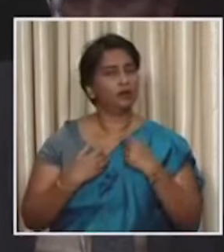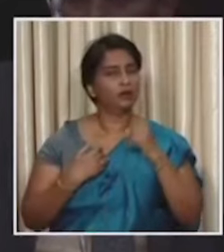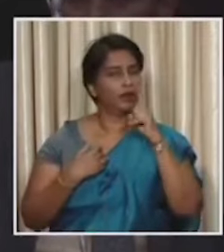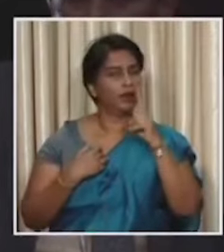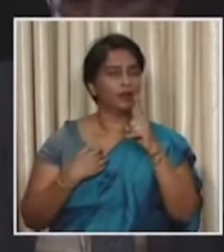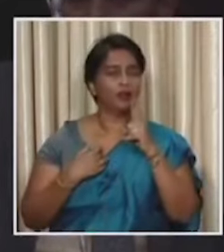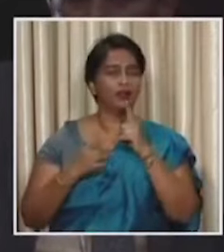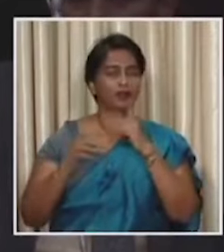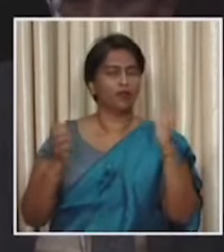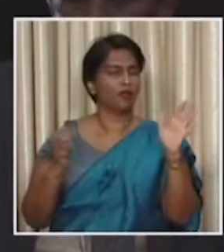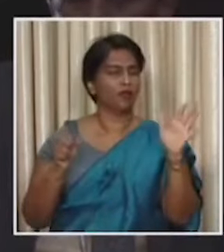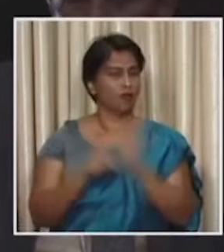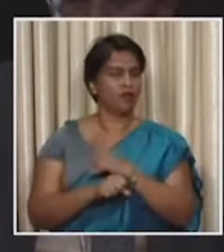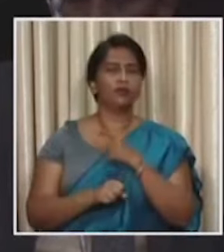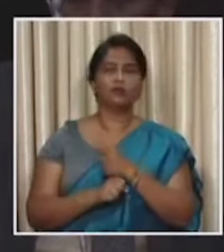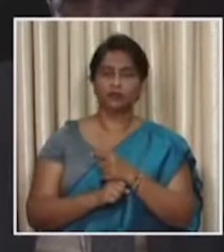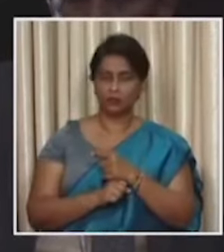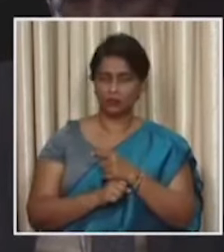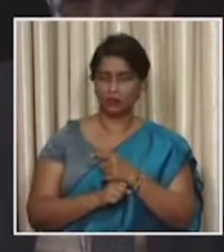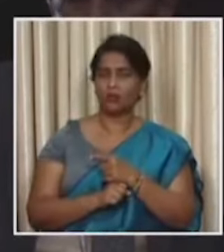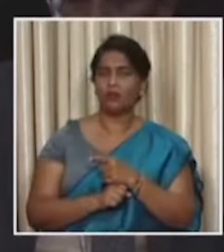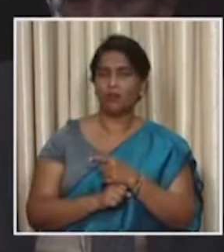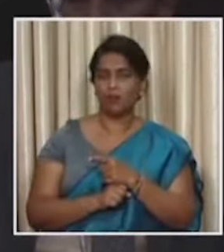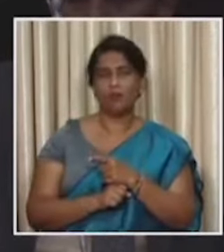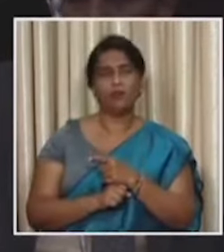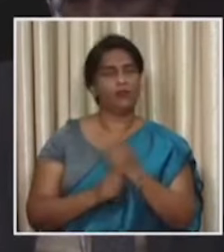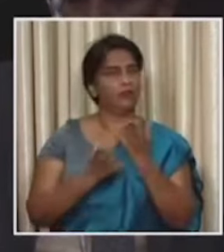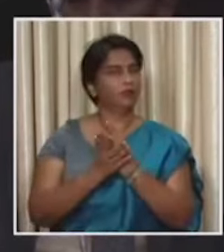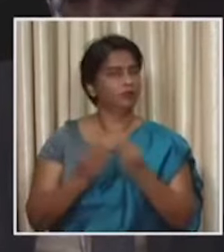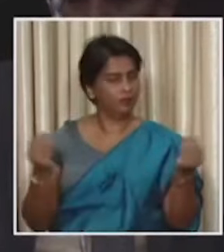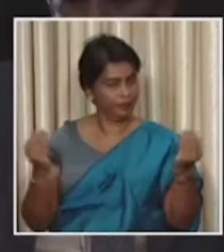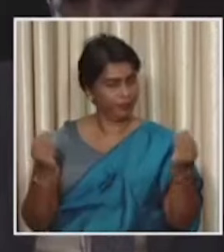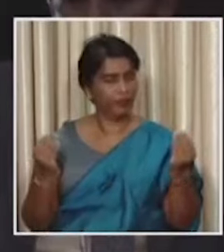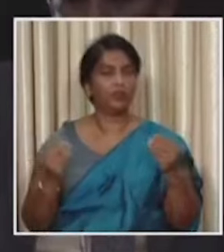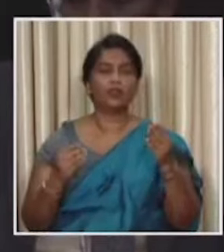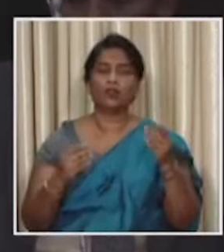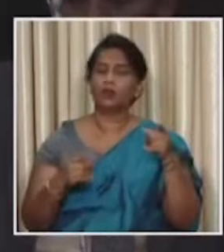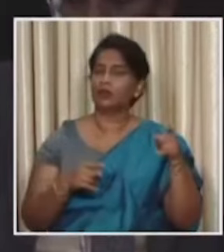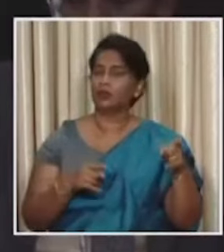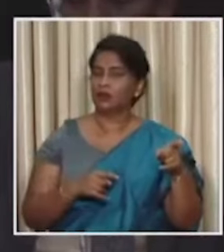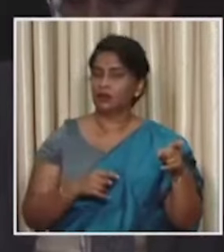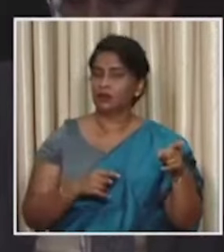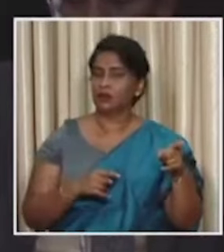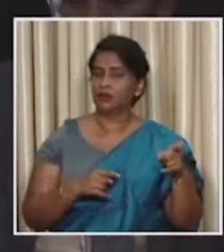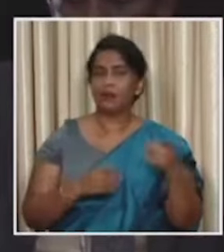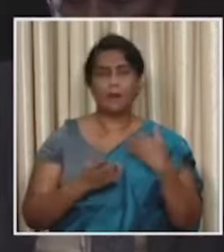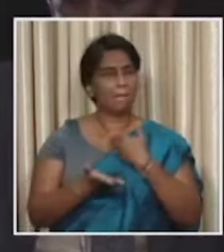to commemorate, whereas the other to have certain restrictions, I don't believe is fair.